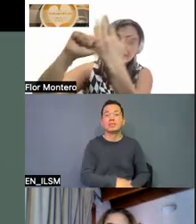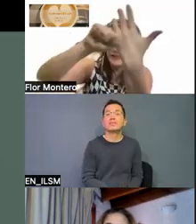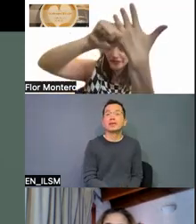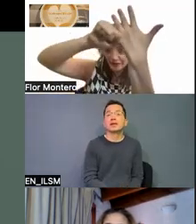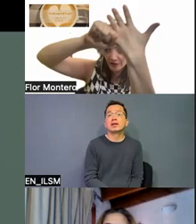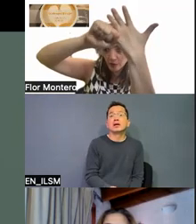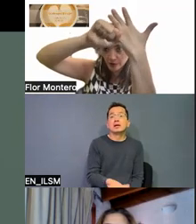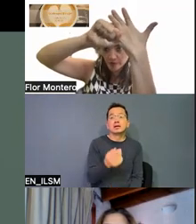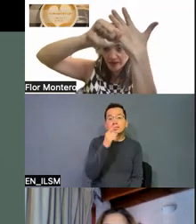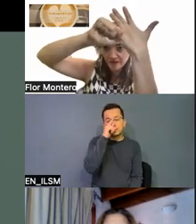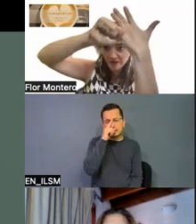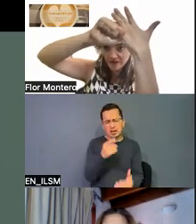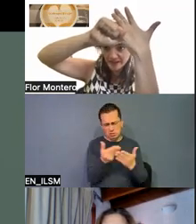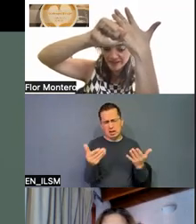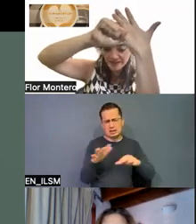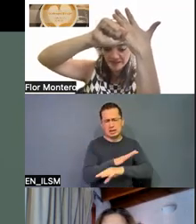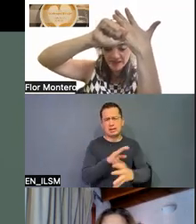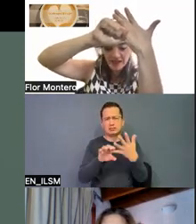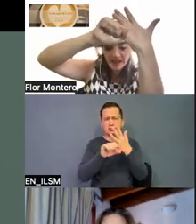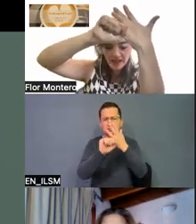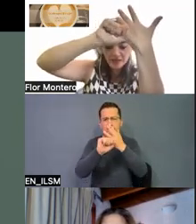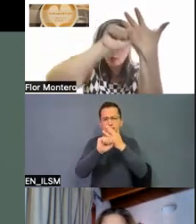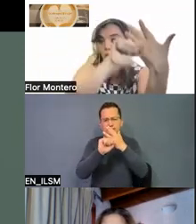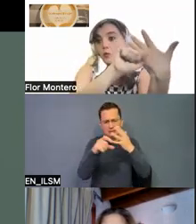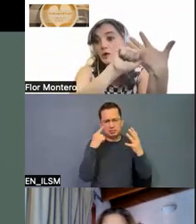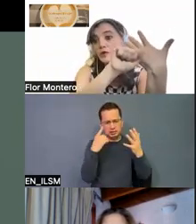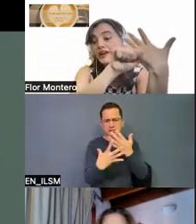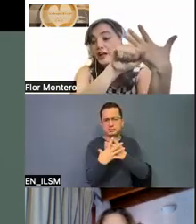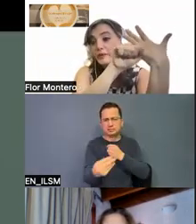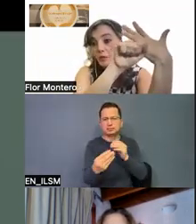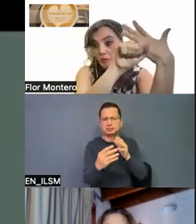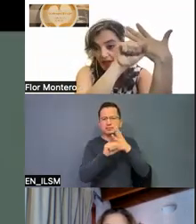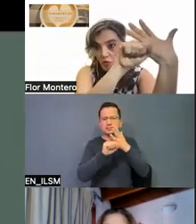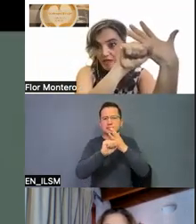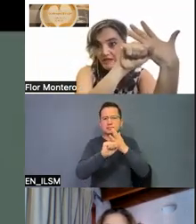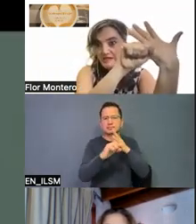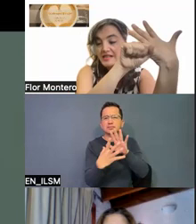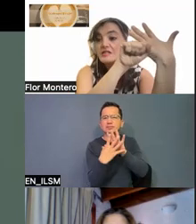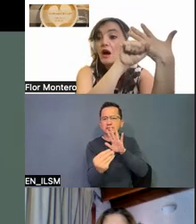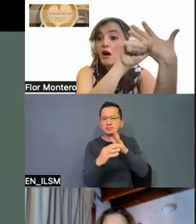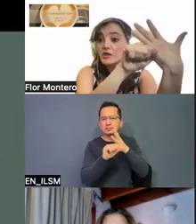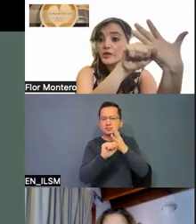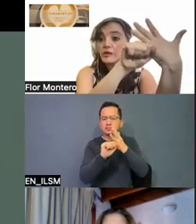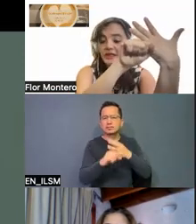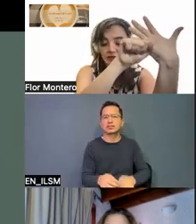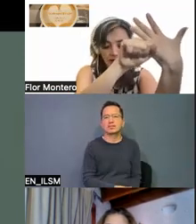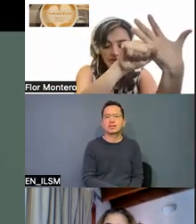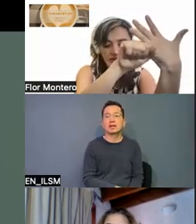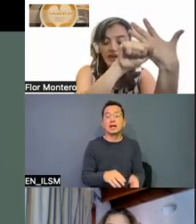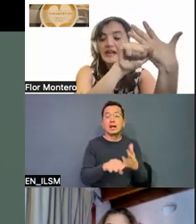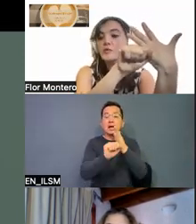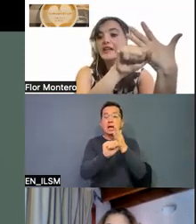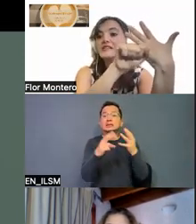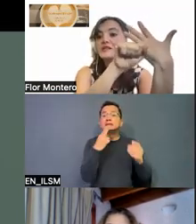the pinky finger. Hold your pinky finger like this. And what we're helping by doing this is the heart. We're helping the